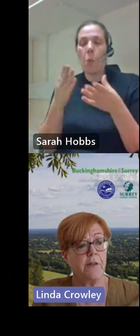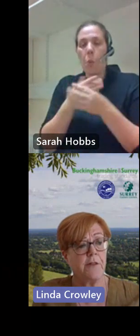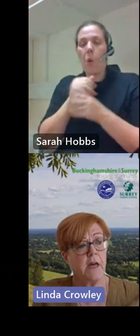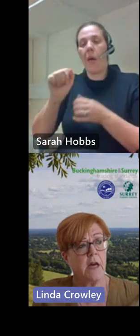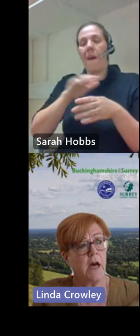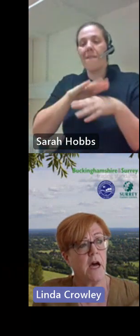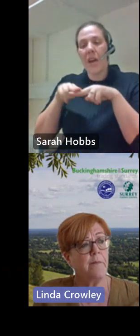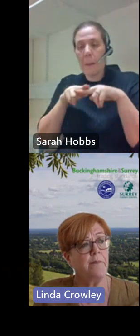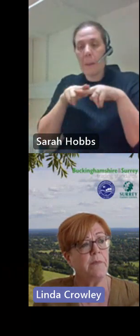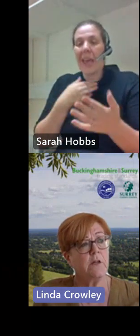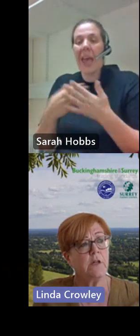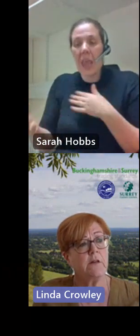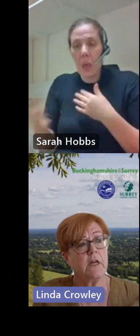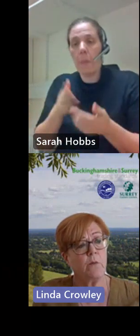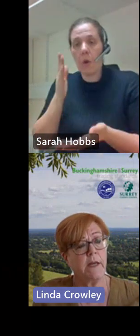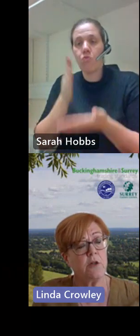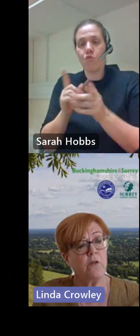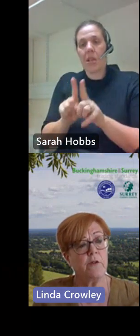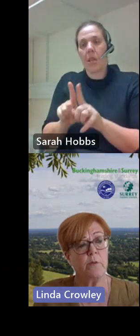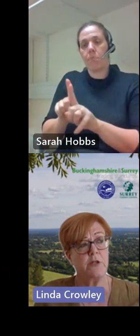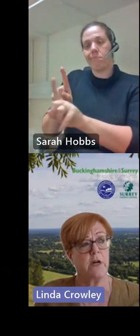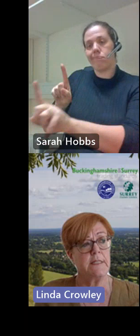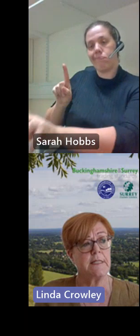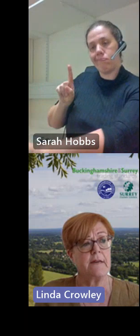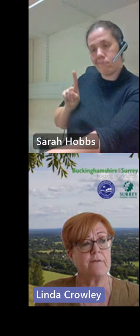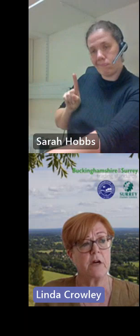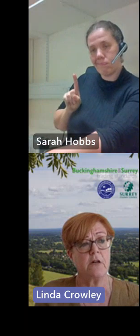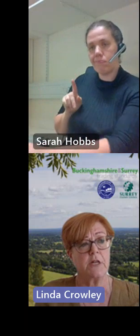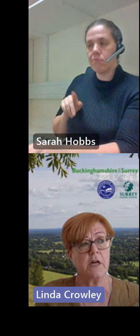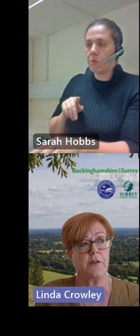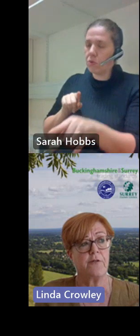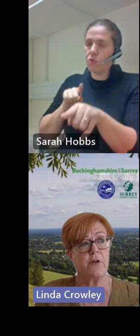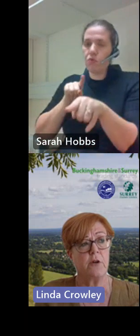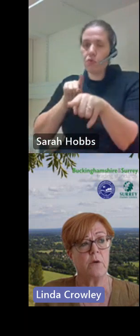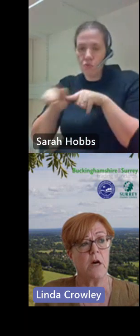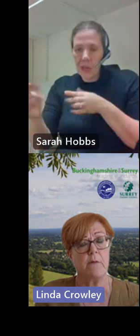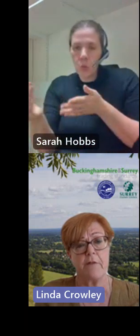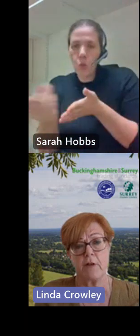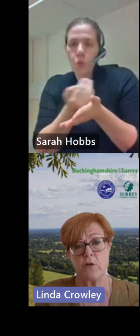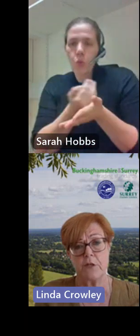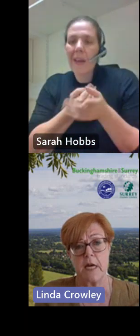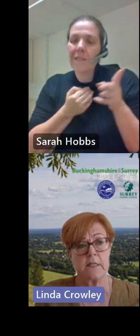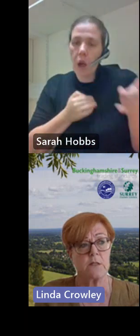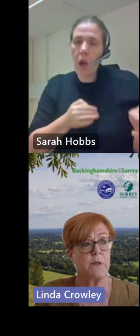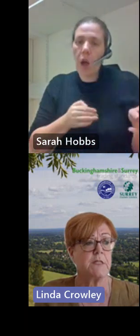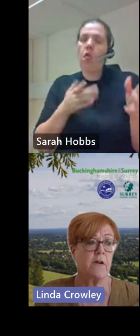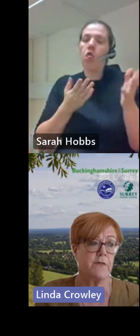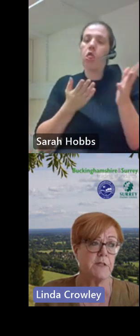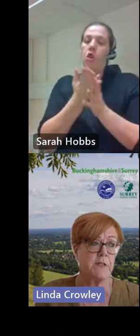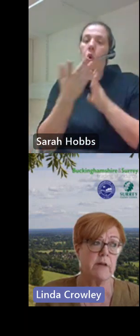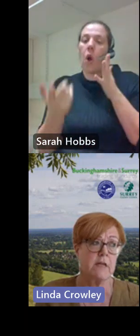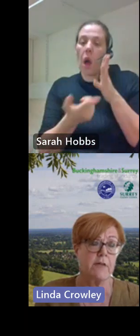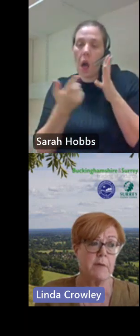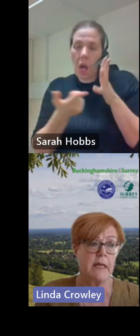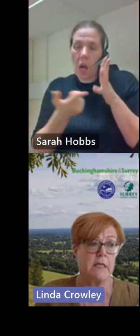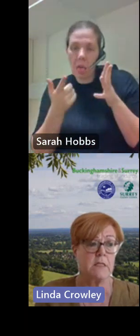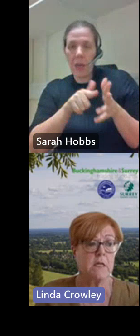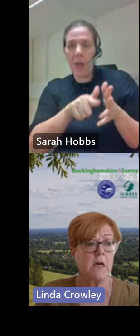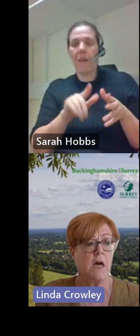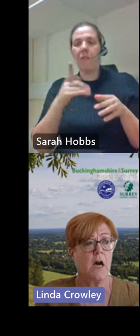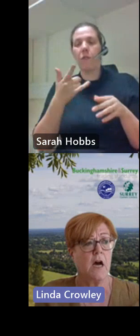start with. It went on that we tried to safeguard her through other contacts with Sight for Surrey and